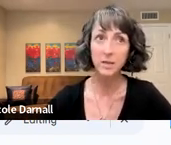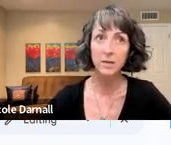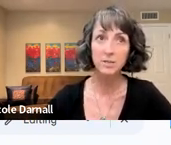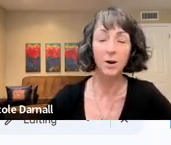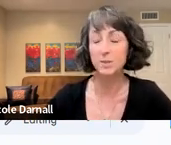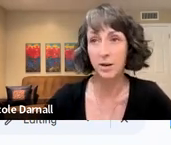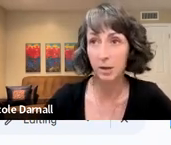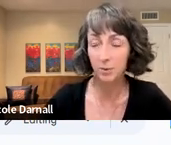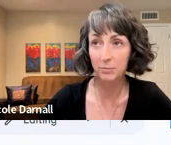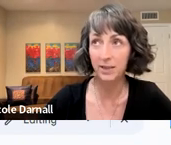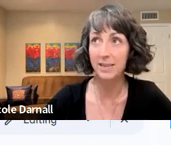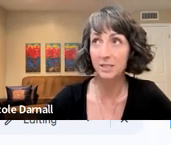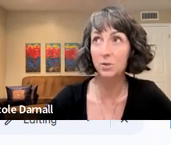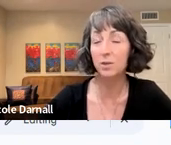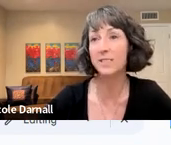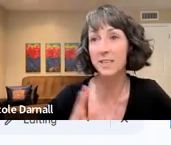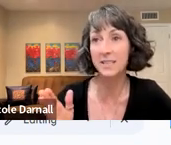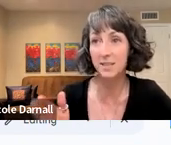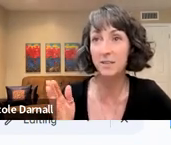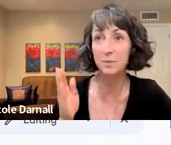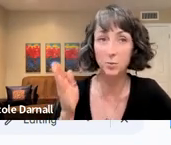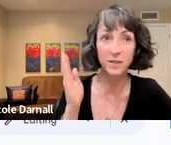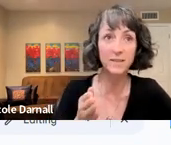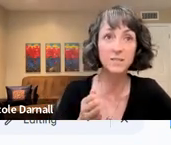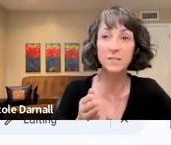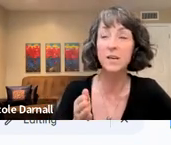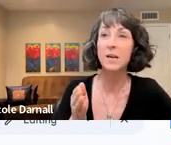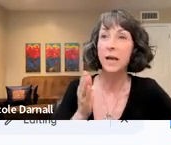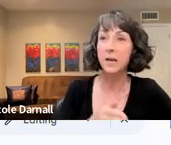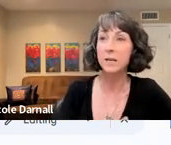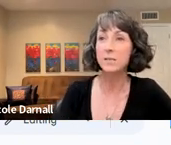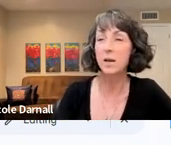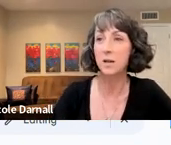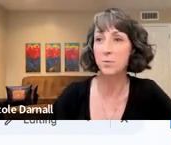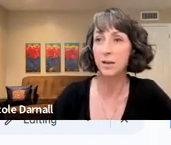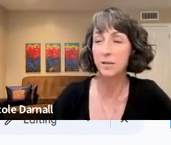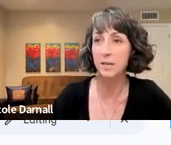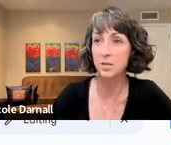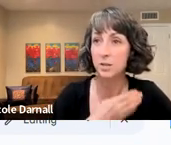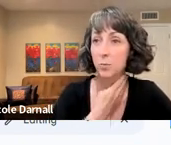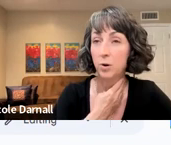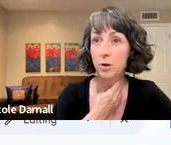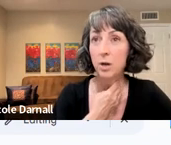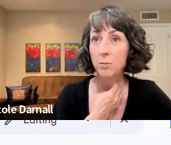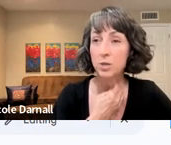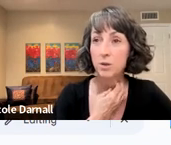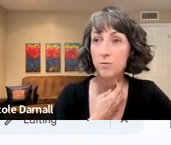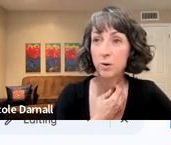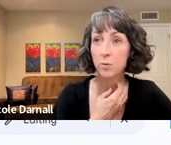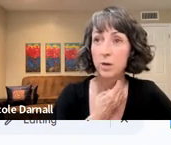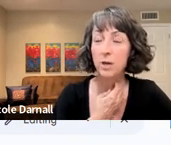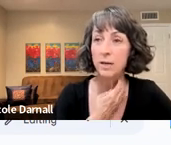like. So I'm sorry, I'm rambling. I see enormous connectivity between this and the recommendation that we're